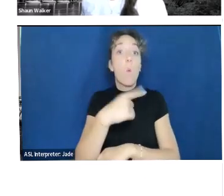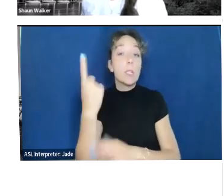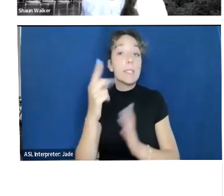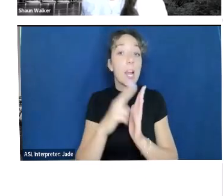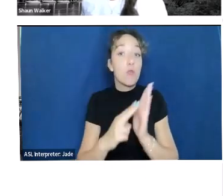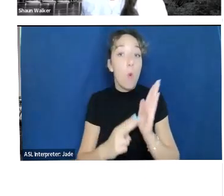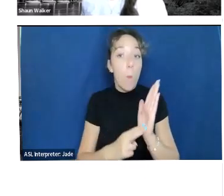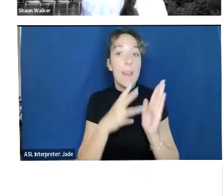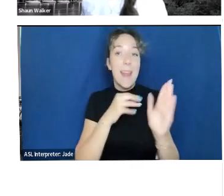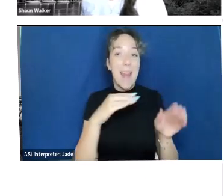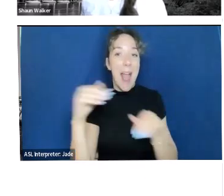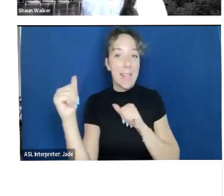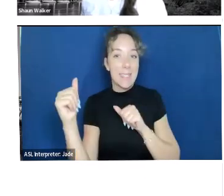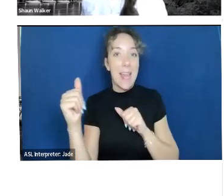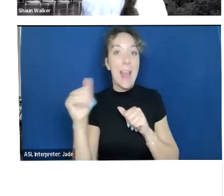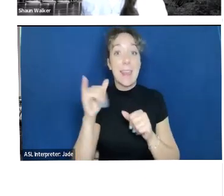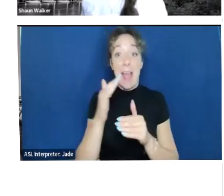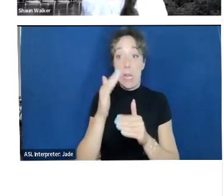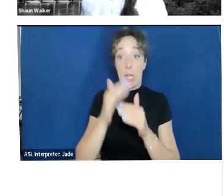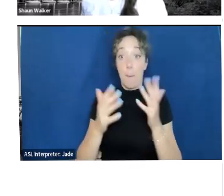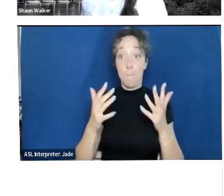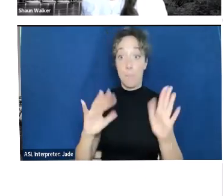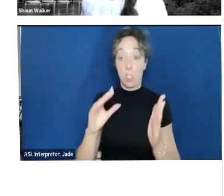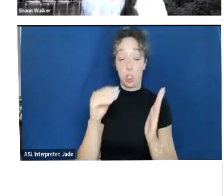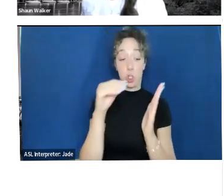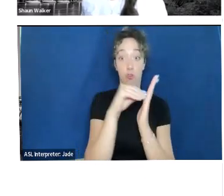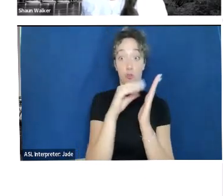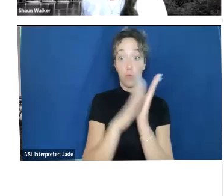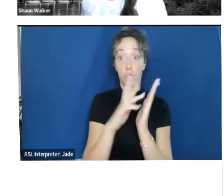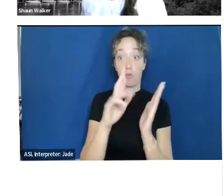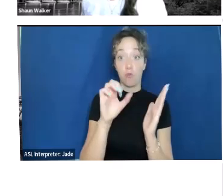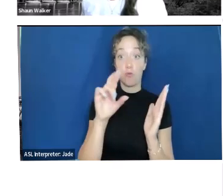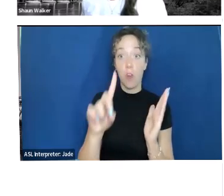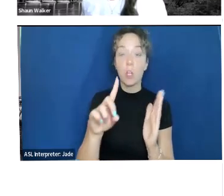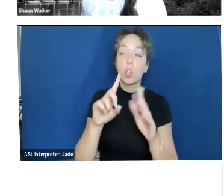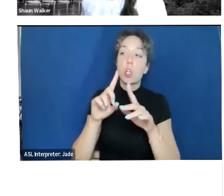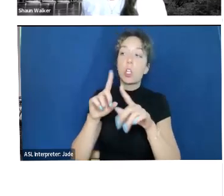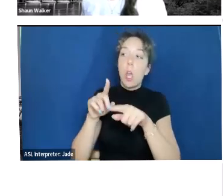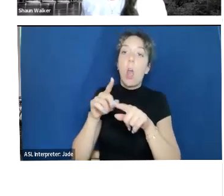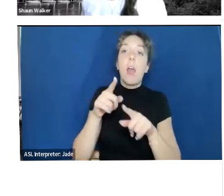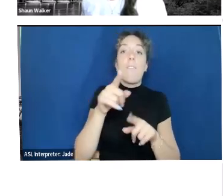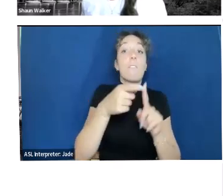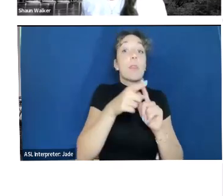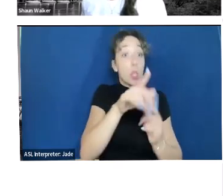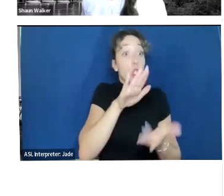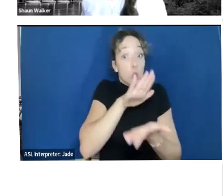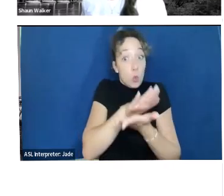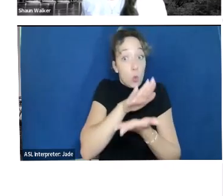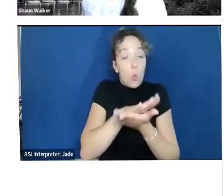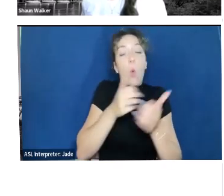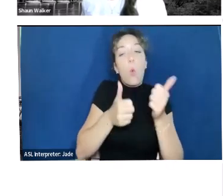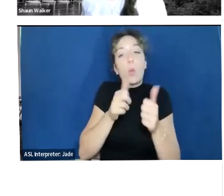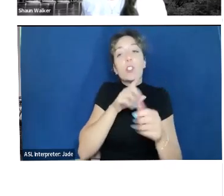and completion record based upon the school that the student actually attended.